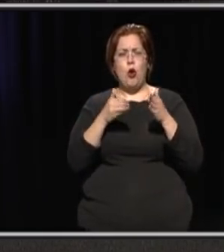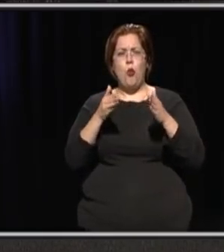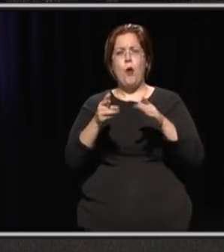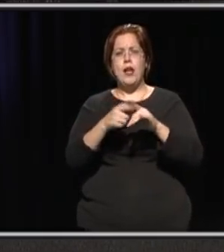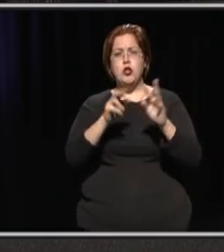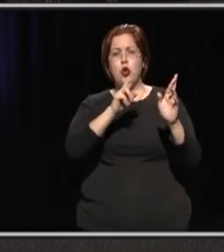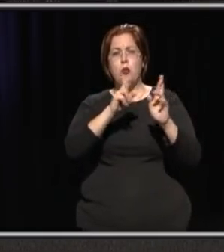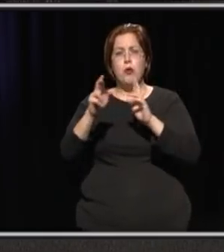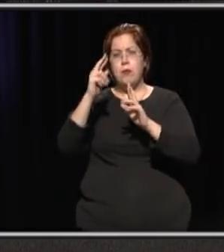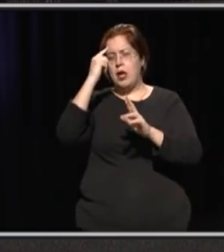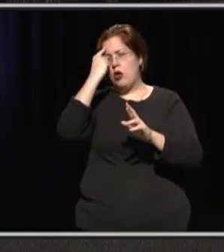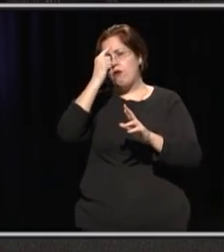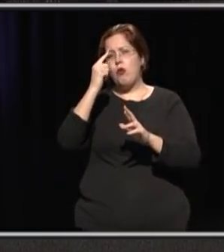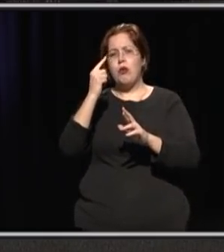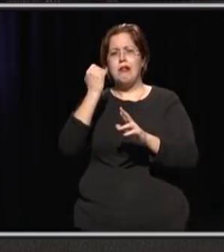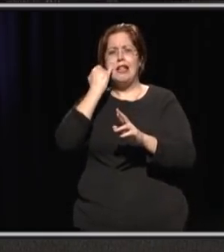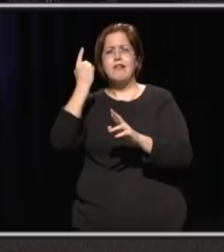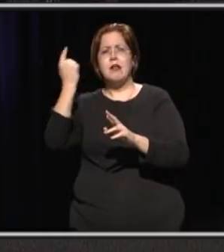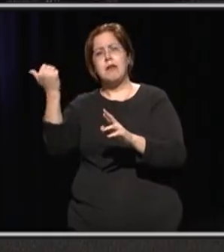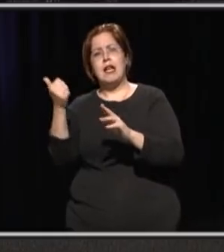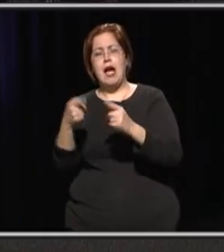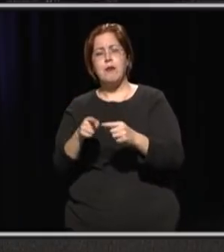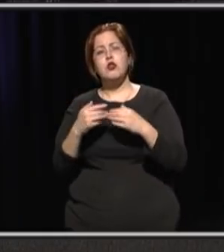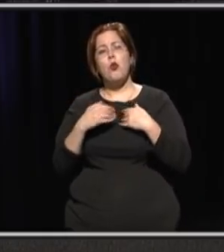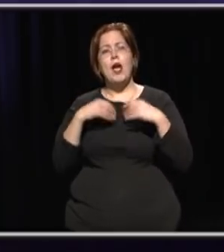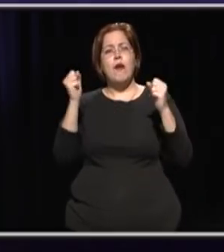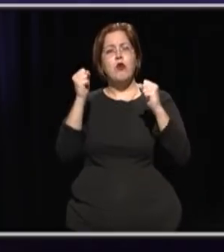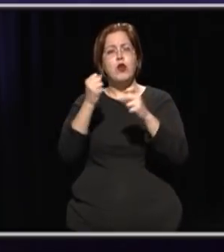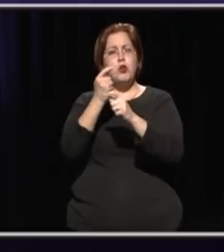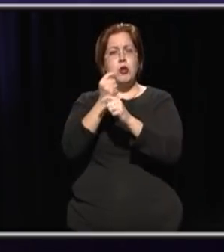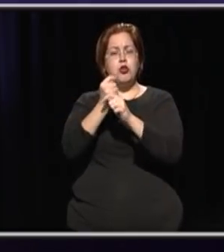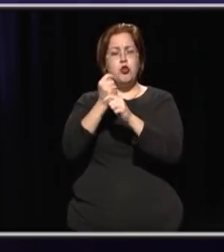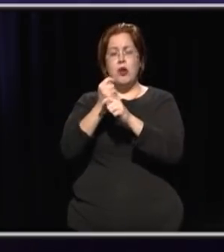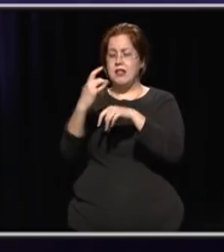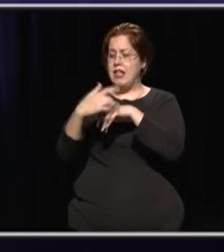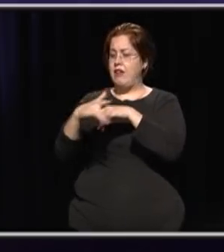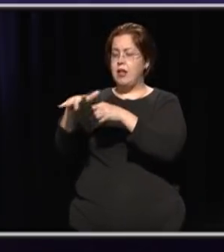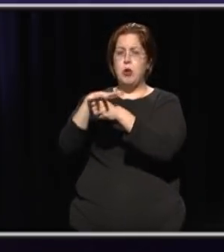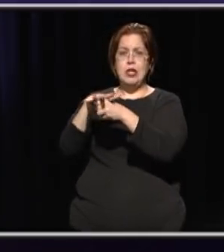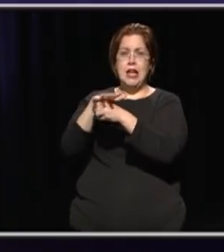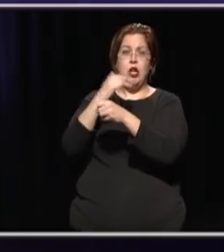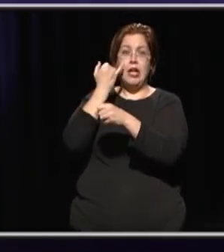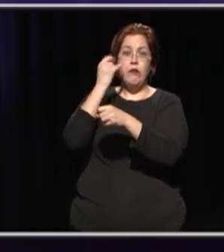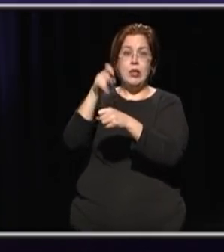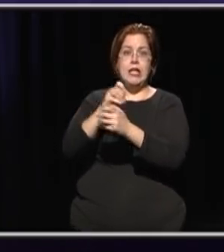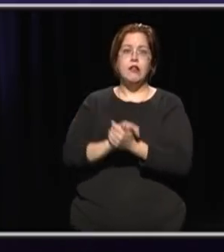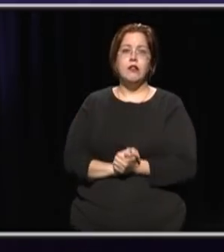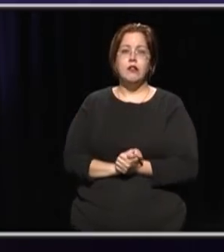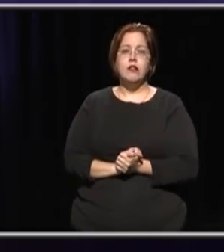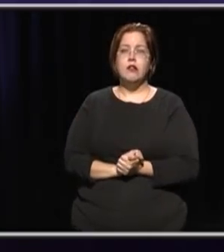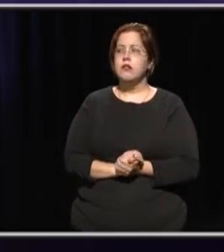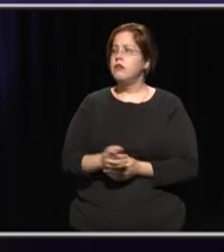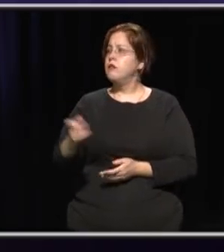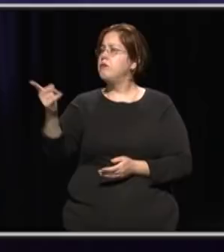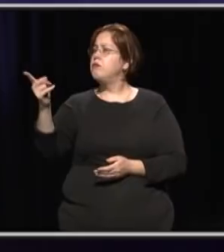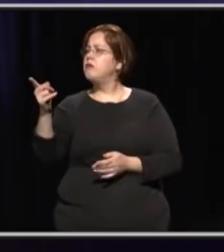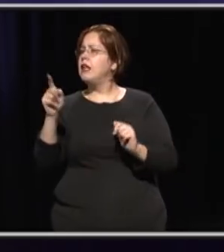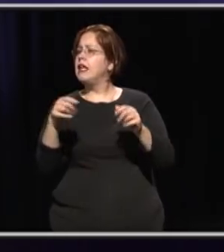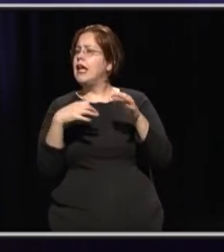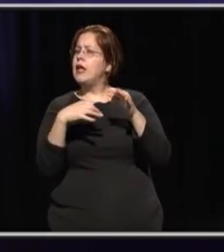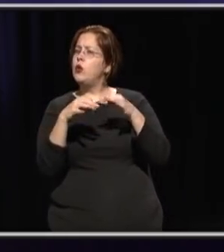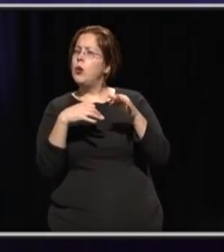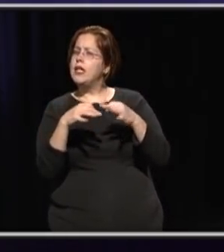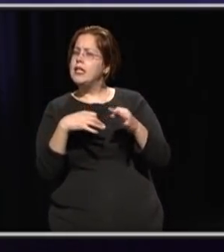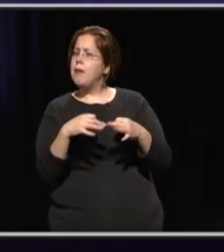for contingencies. So we do have refrigerator trucks on standby in the area should they be needed. Can you explain